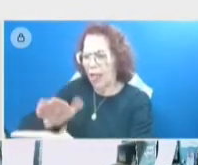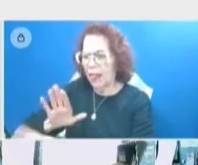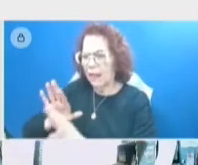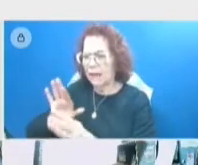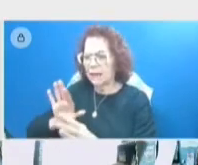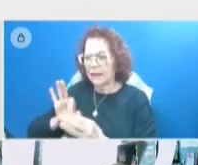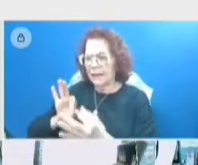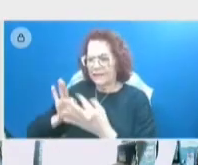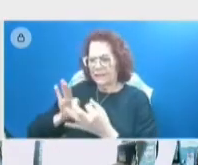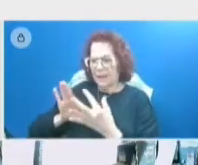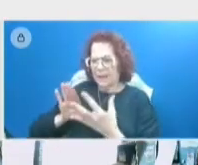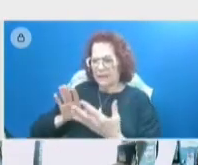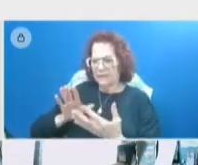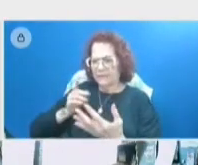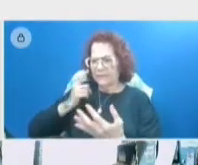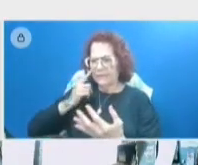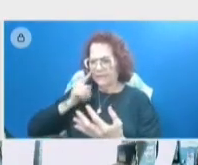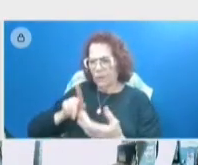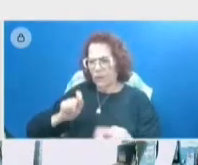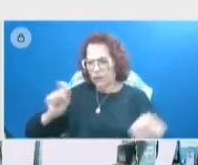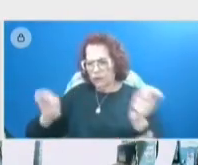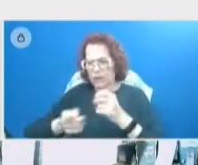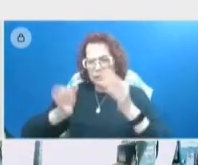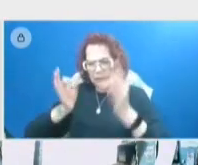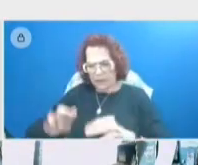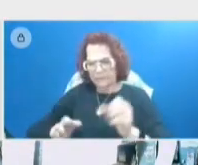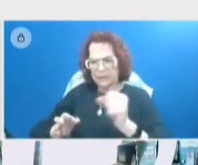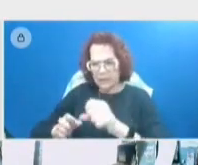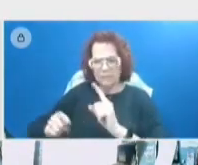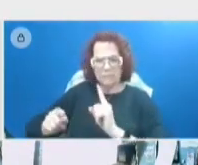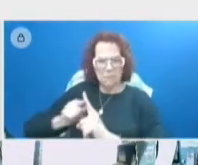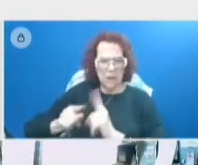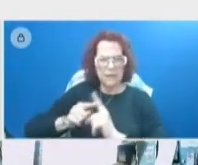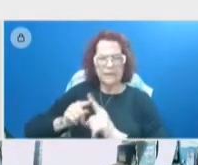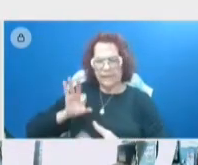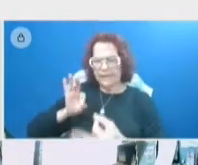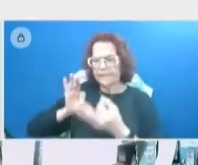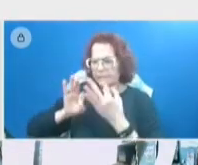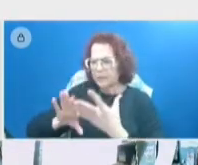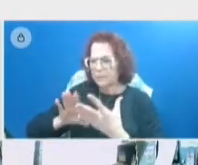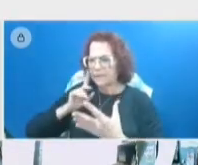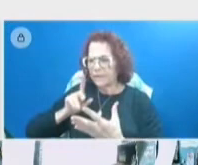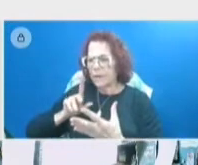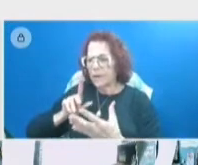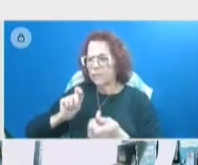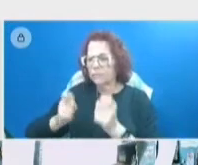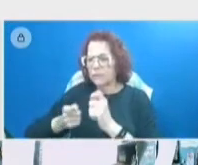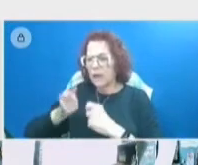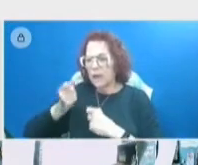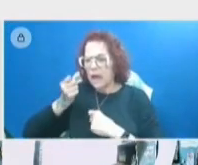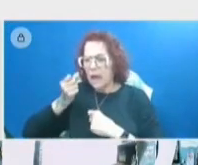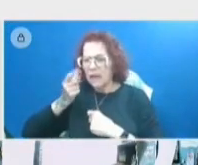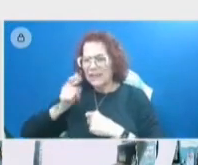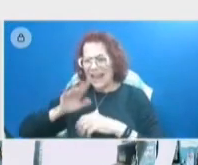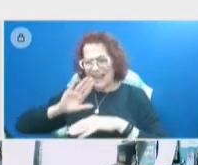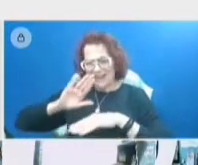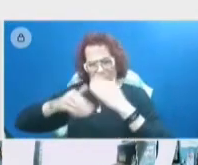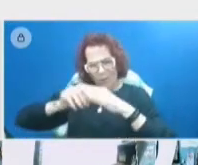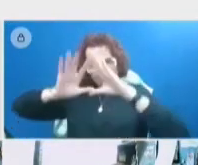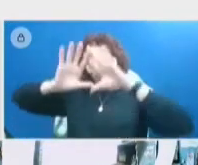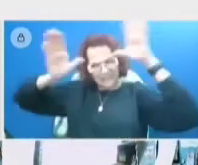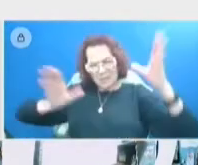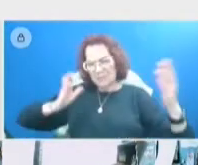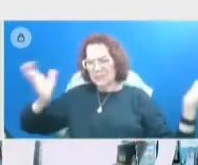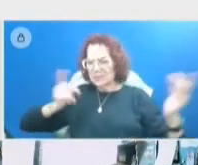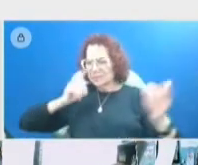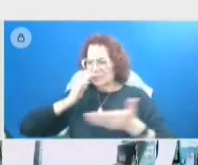has been positive. But it's my view that the feedback has been universally negative on the system and